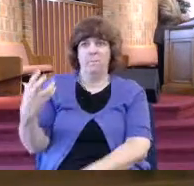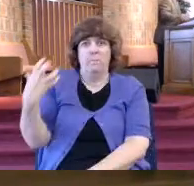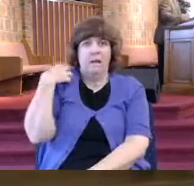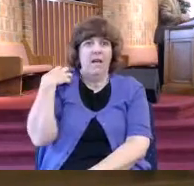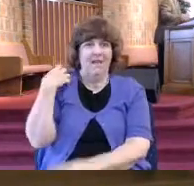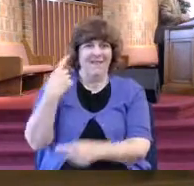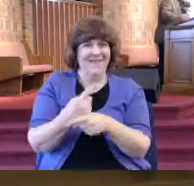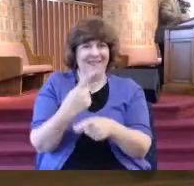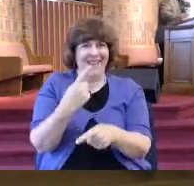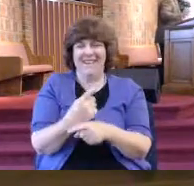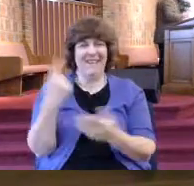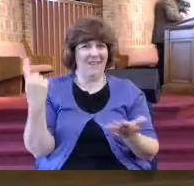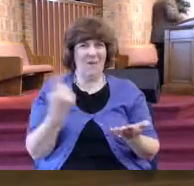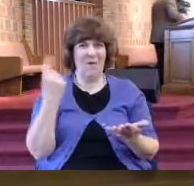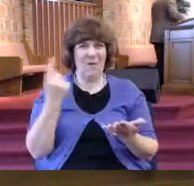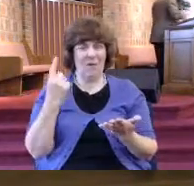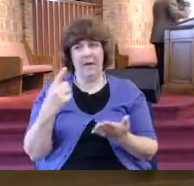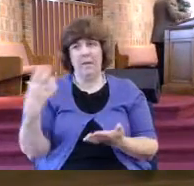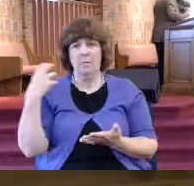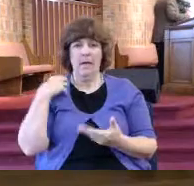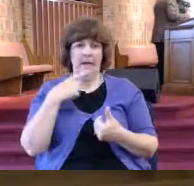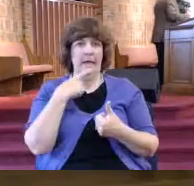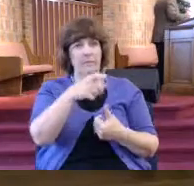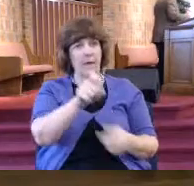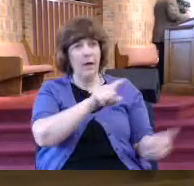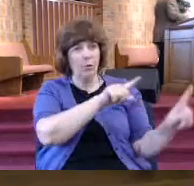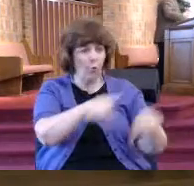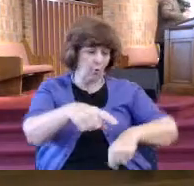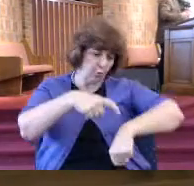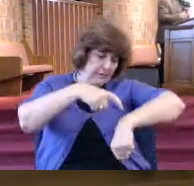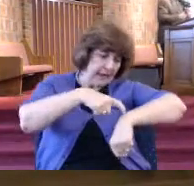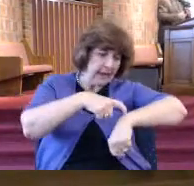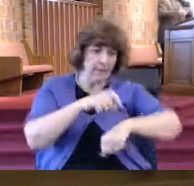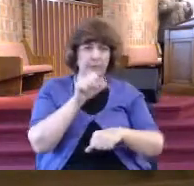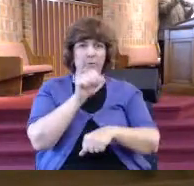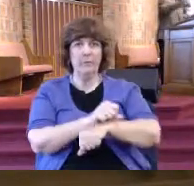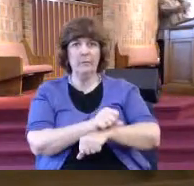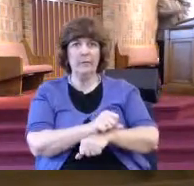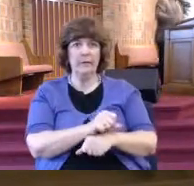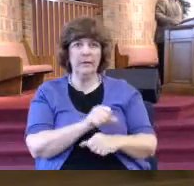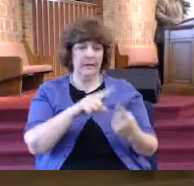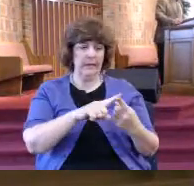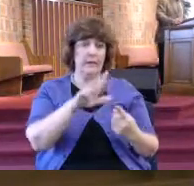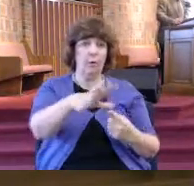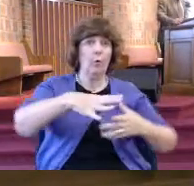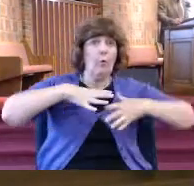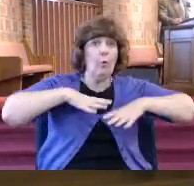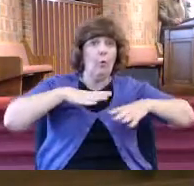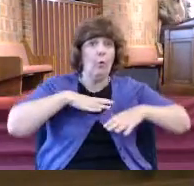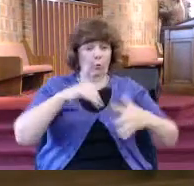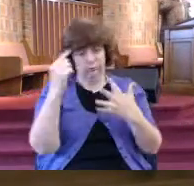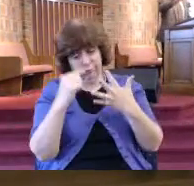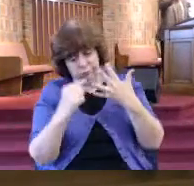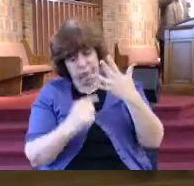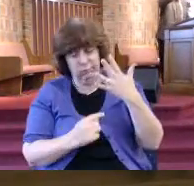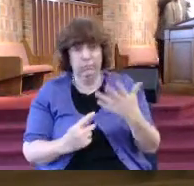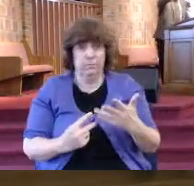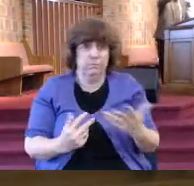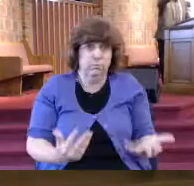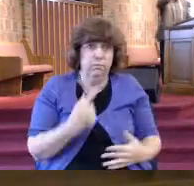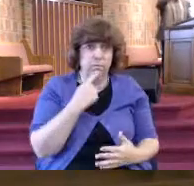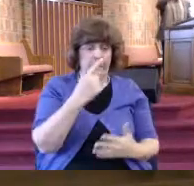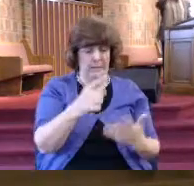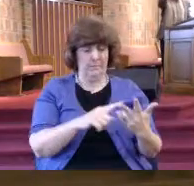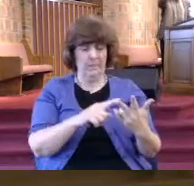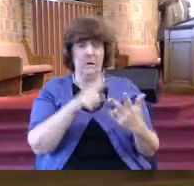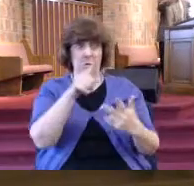your employers also maintain. They expect you to be at work at a certain time. They may expect you to dress in a certain way. They may expect you to